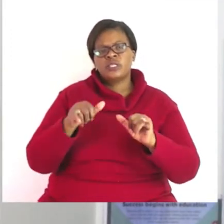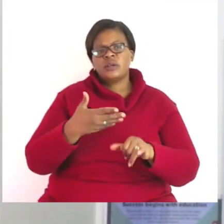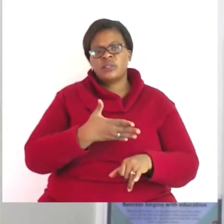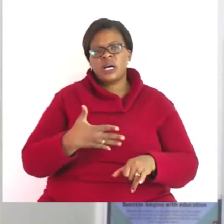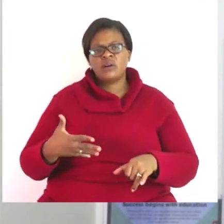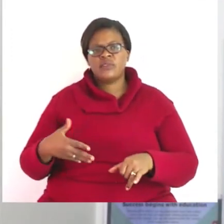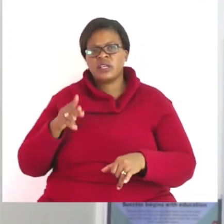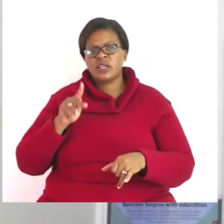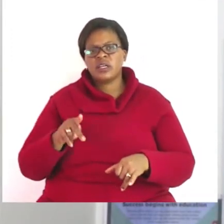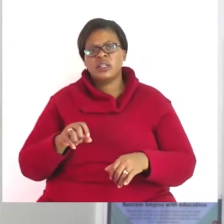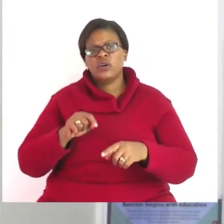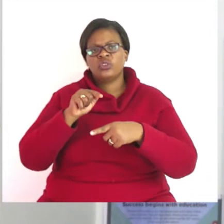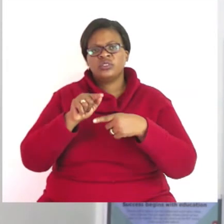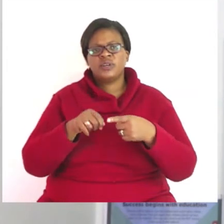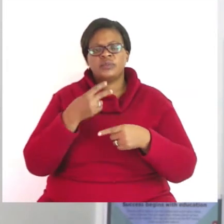have to halve